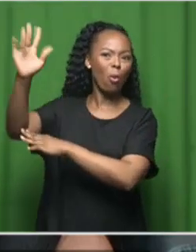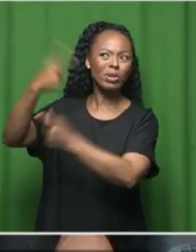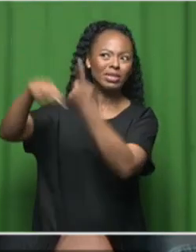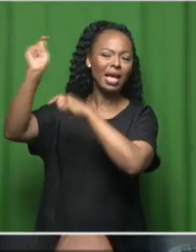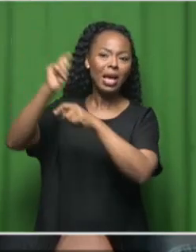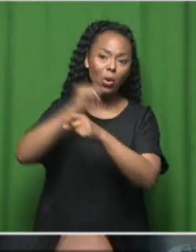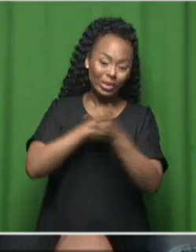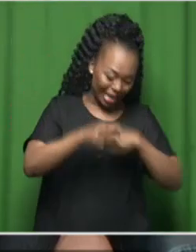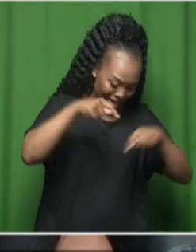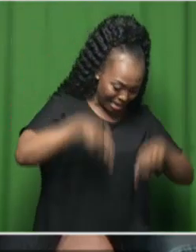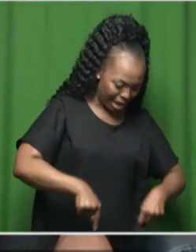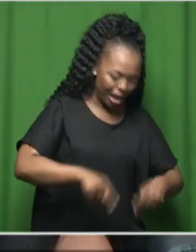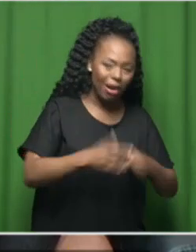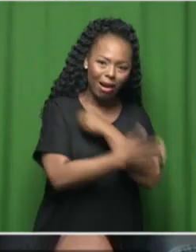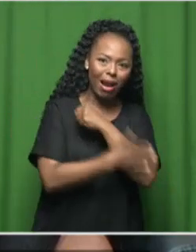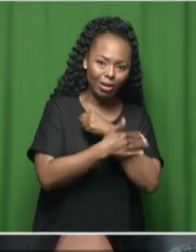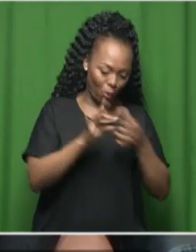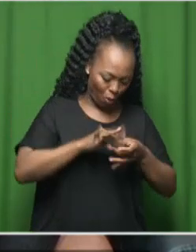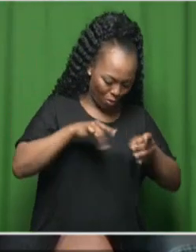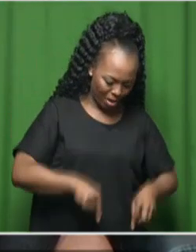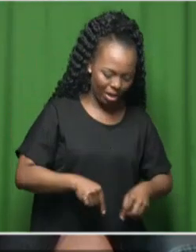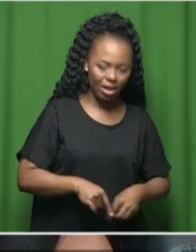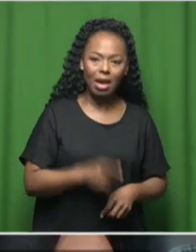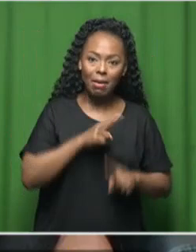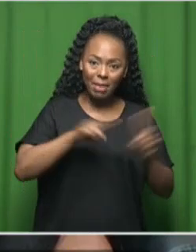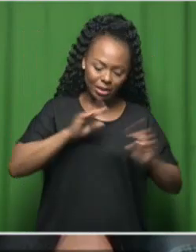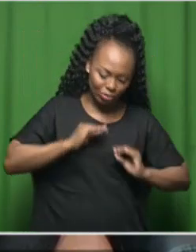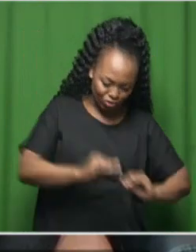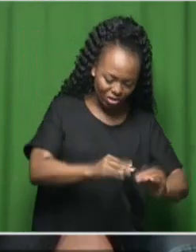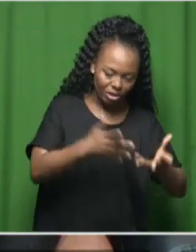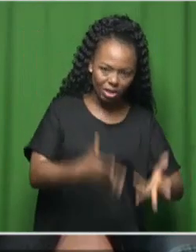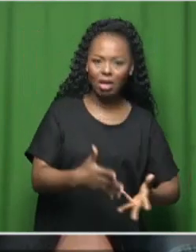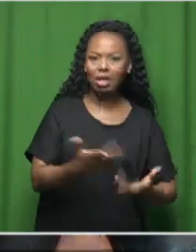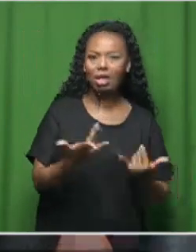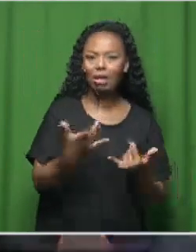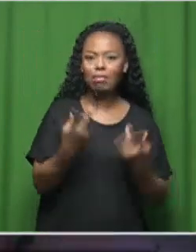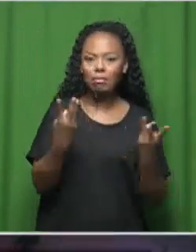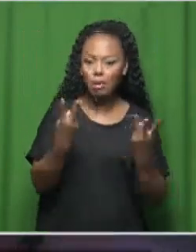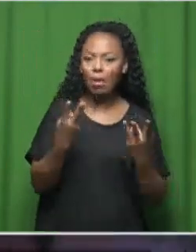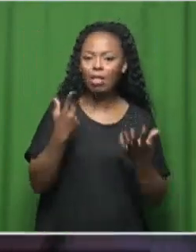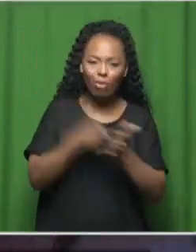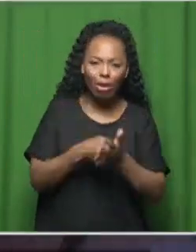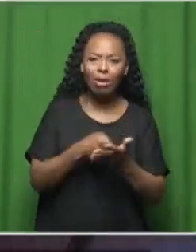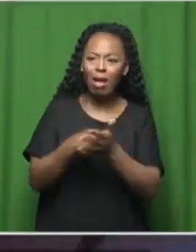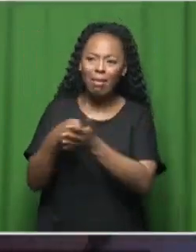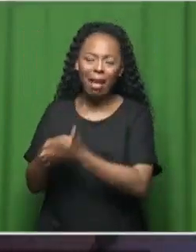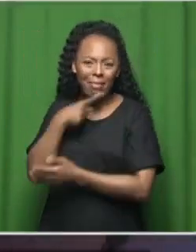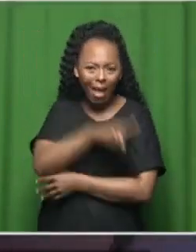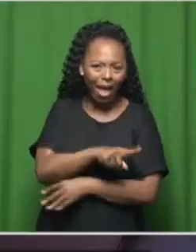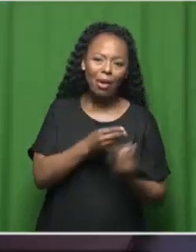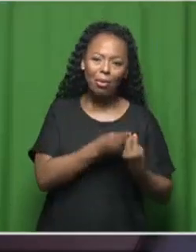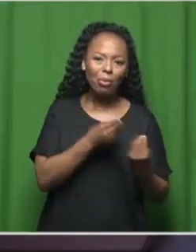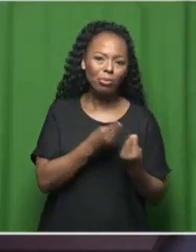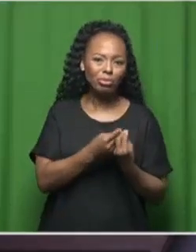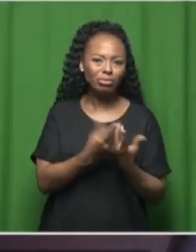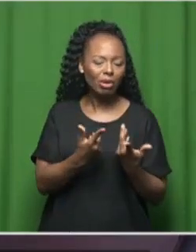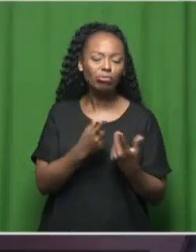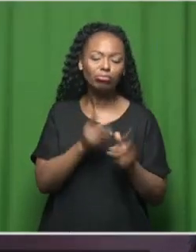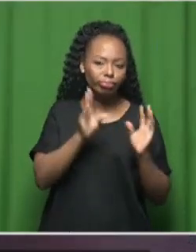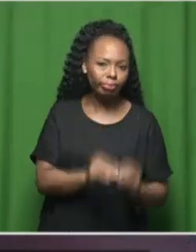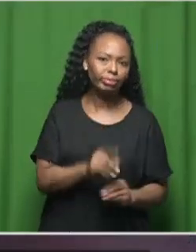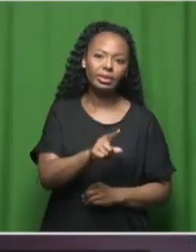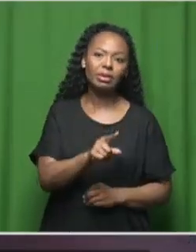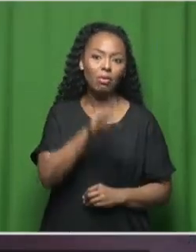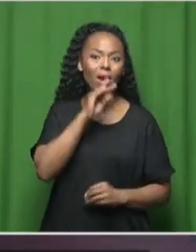don't stop it at home and educate our people before it becomes a global problem, it's going to impact and shut down them, because they are